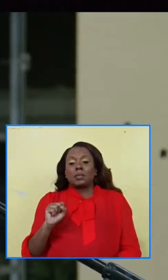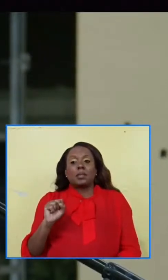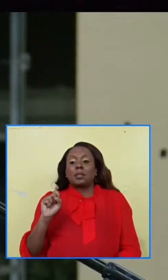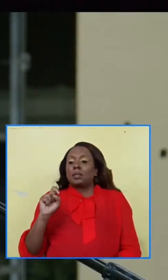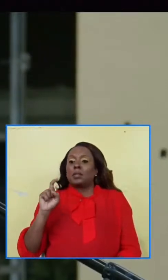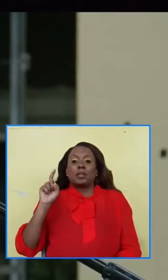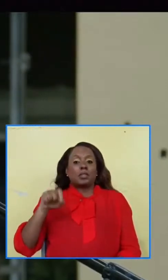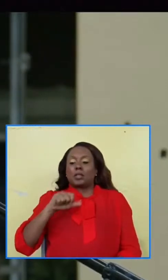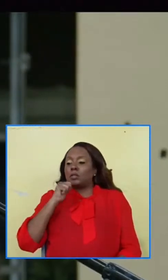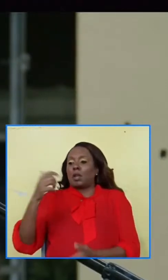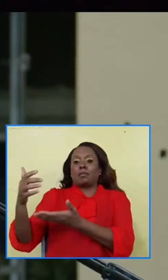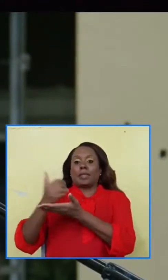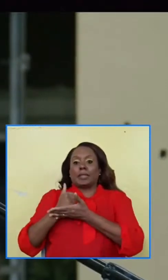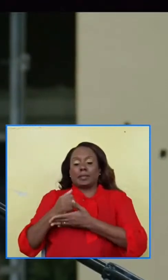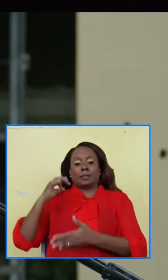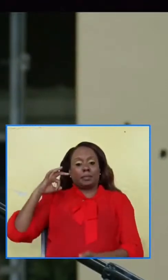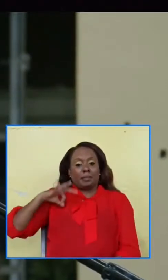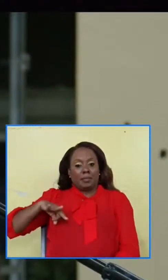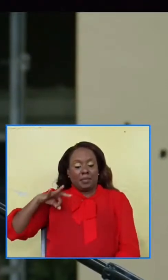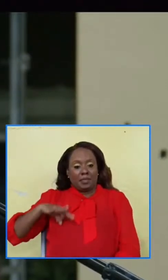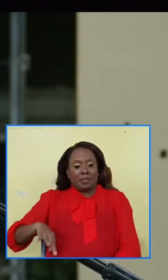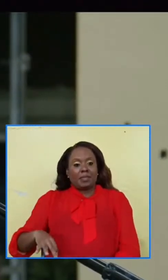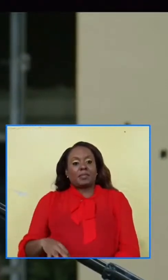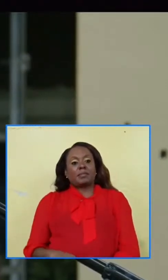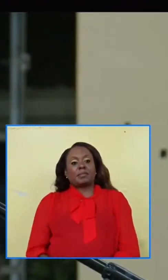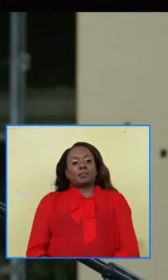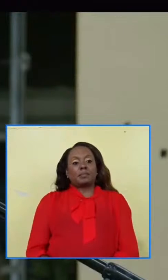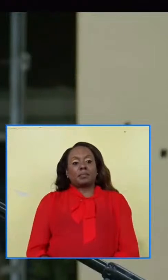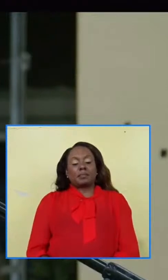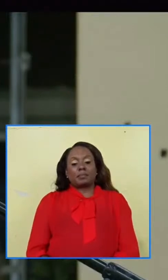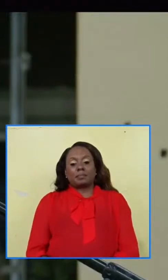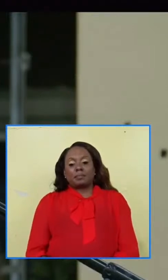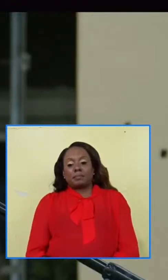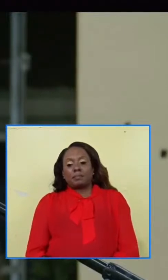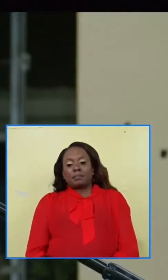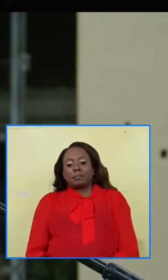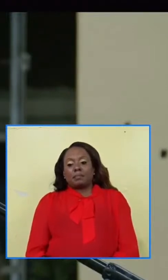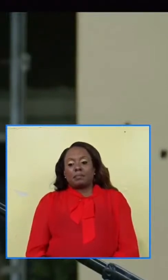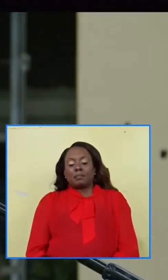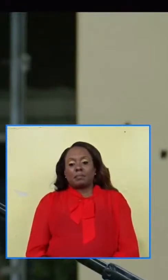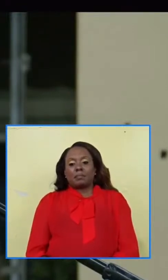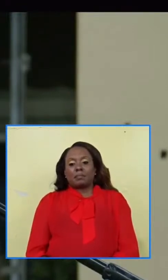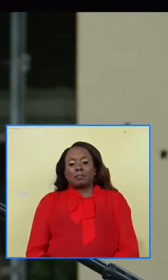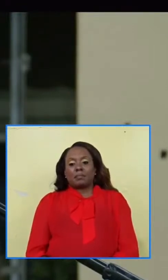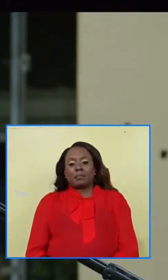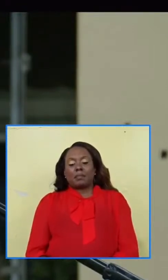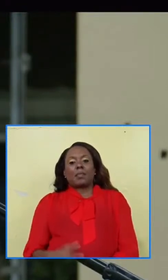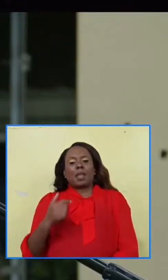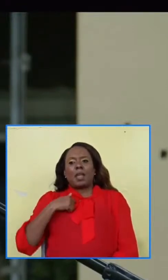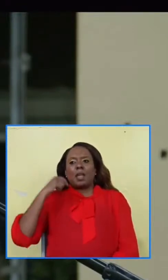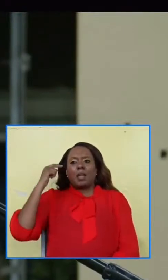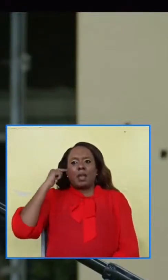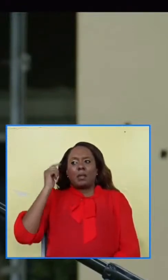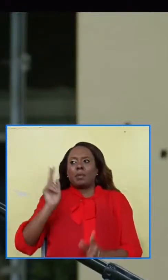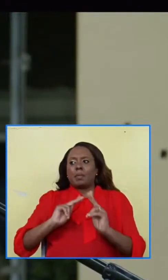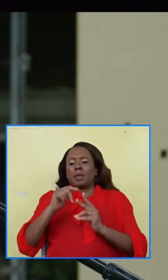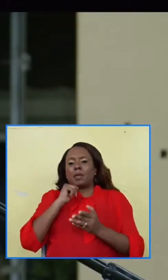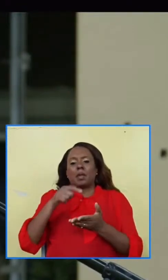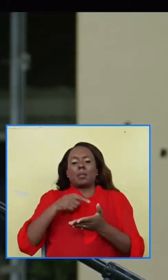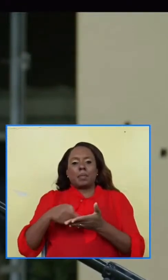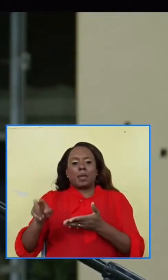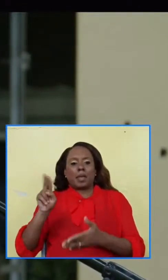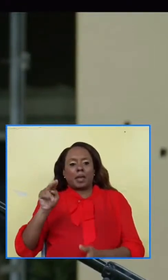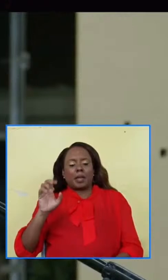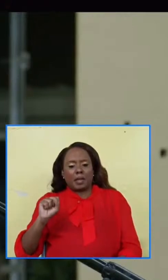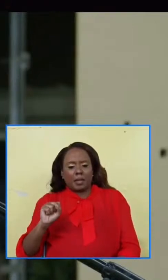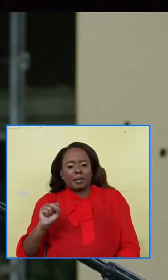I've heard that the non-contributors, the benefits are received from the Treasury, right? I